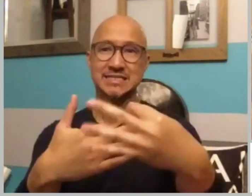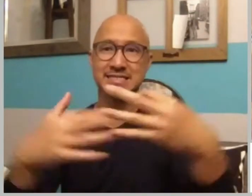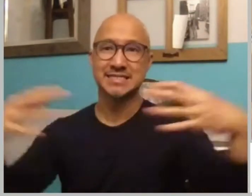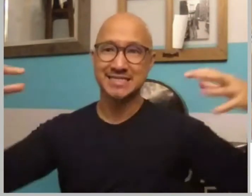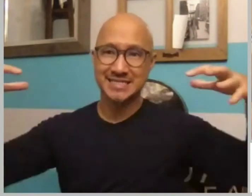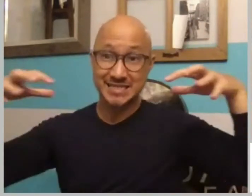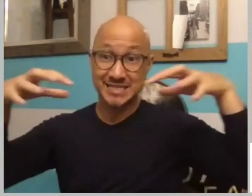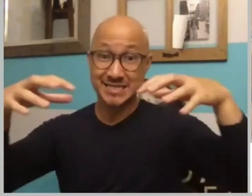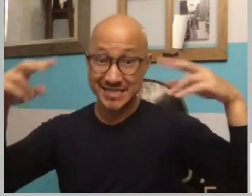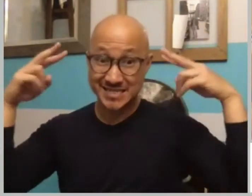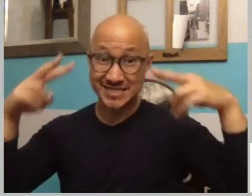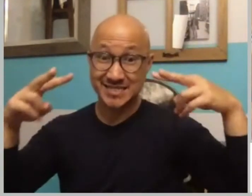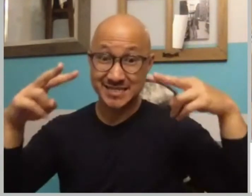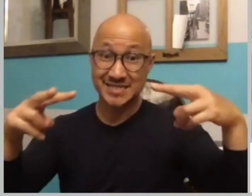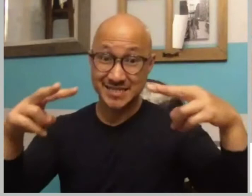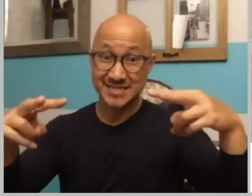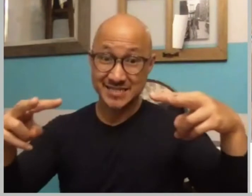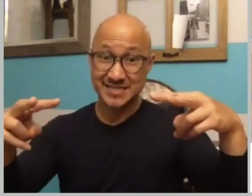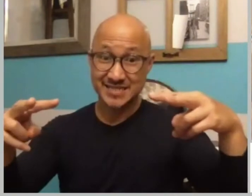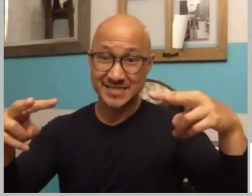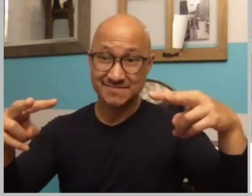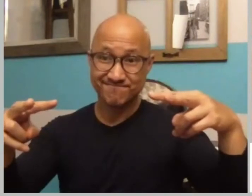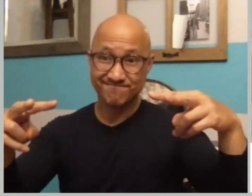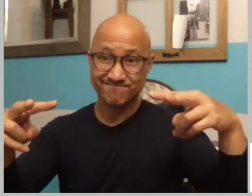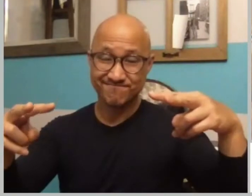see people filled up in a stadium